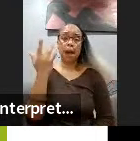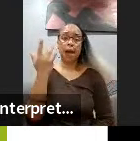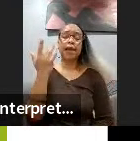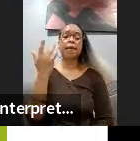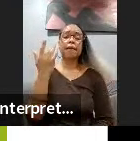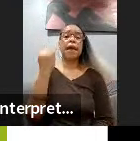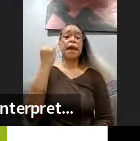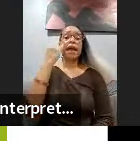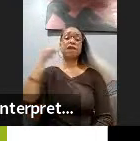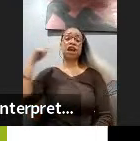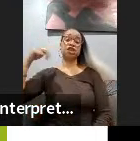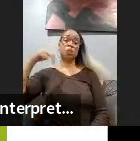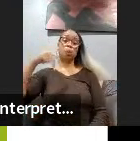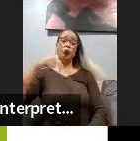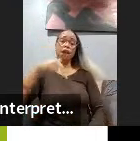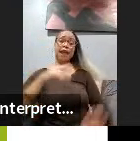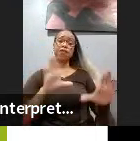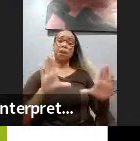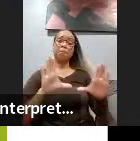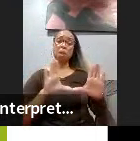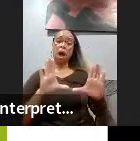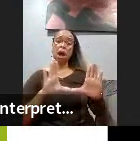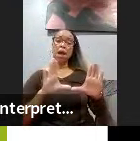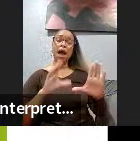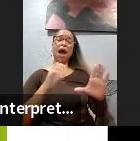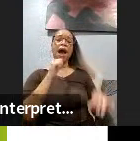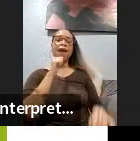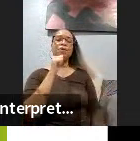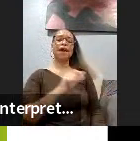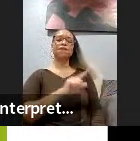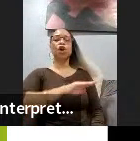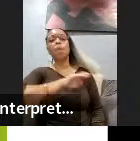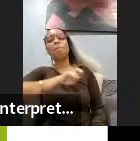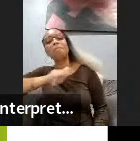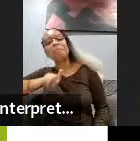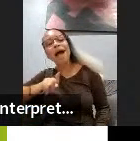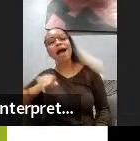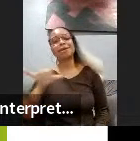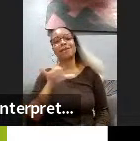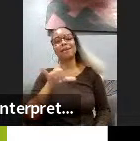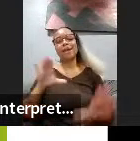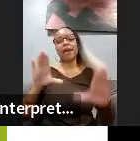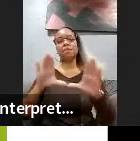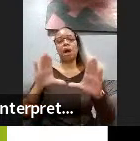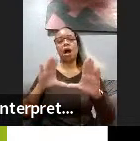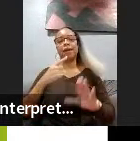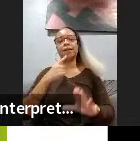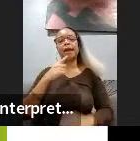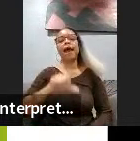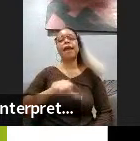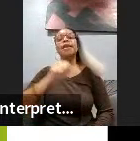I walk down the block, I don't have to come back and, walk down that same block and message something else.